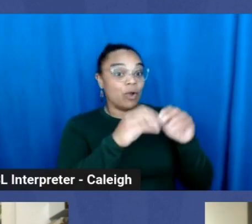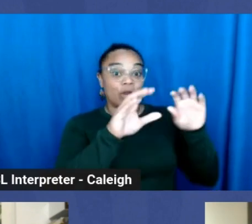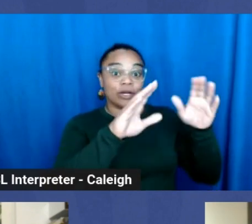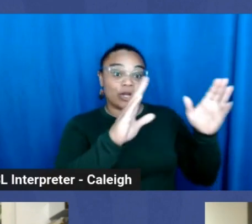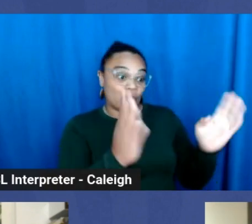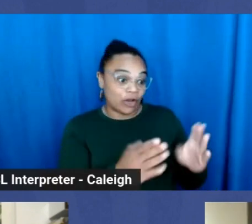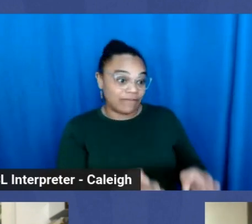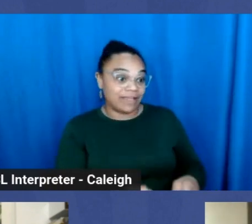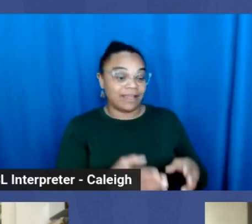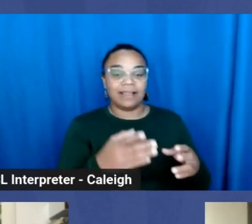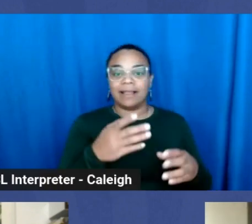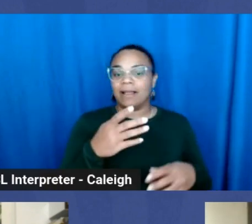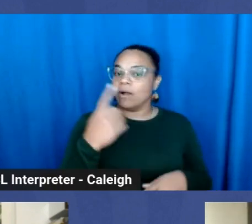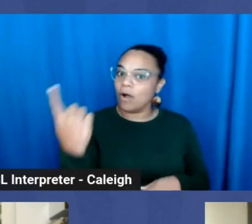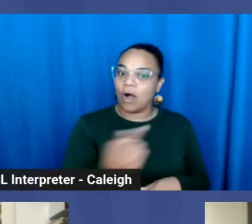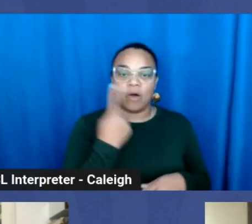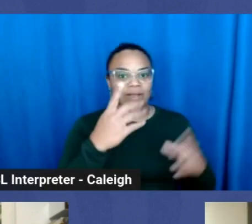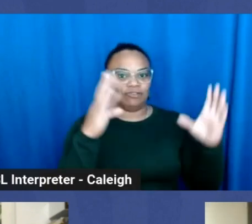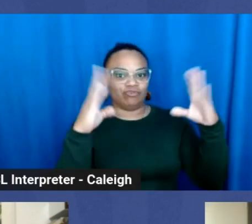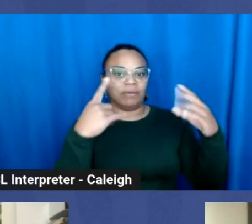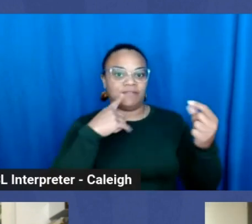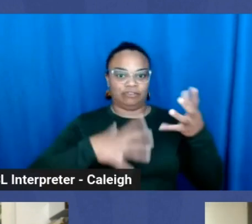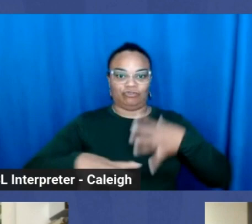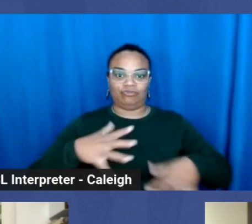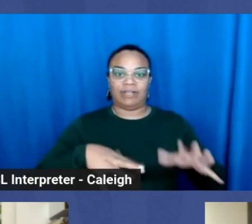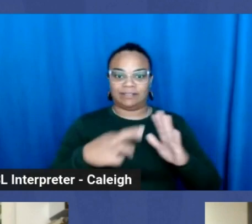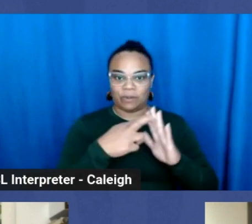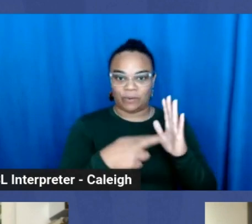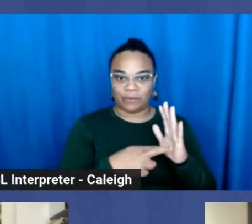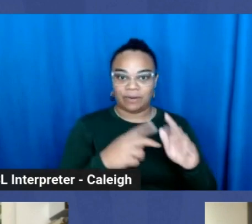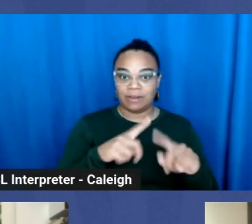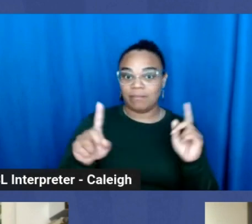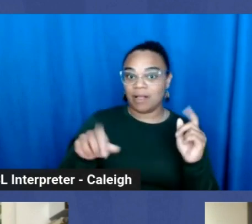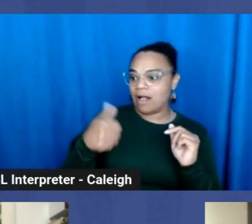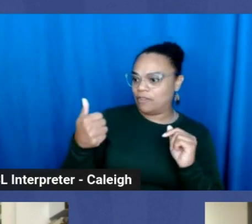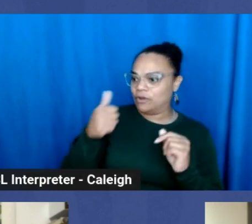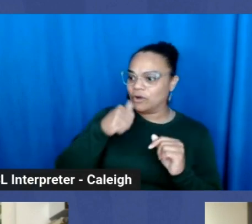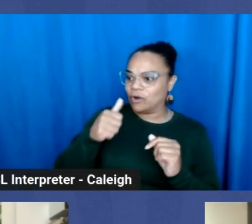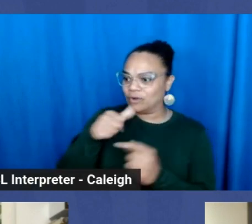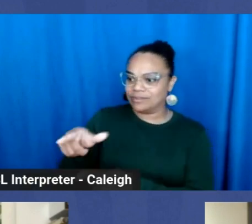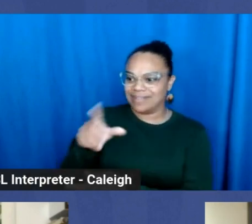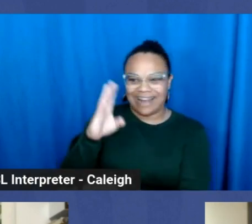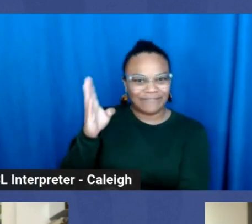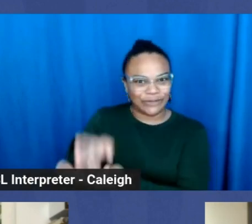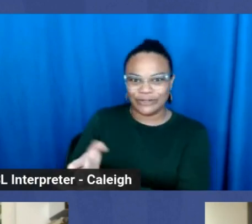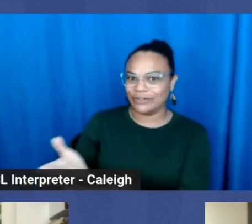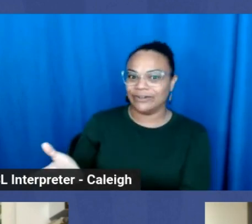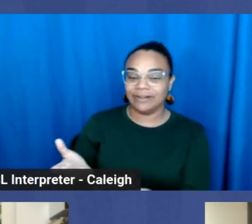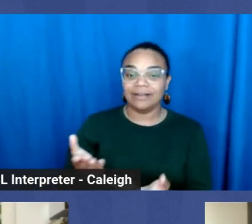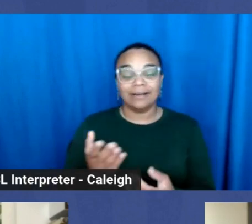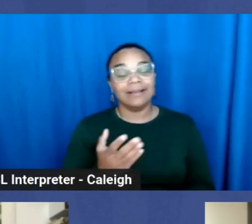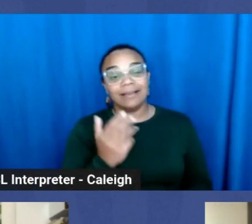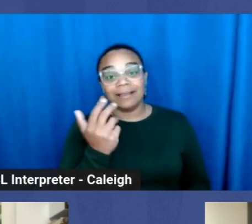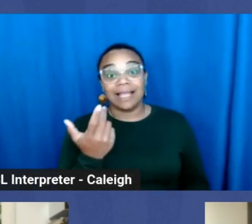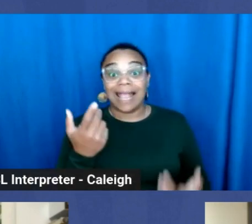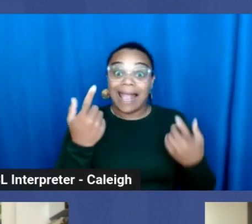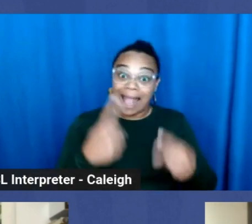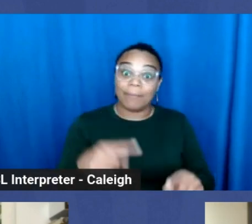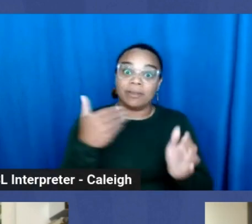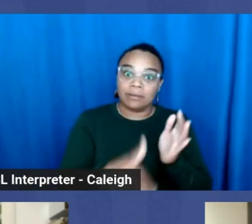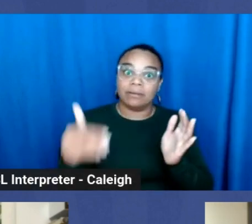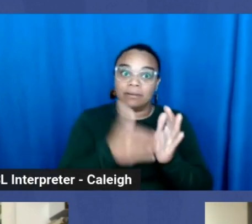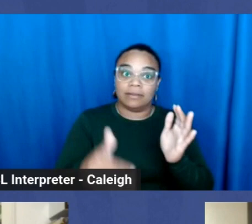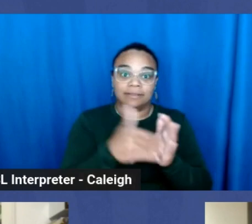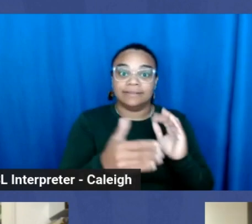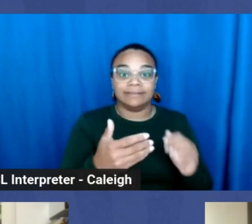going to get dress coded, while the girls standing directly next to us wouldn't. Like at some point, we just started joking about it, but it's unfortunate to even